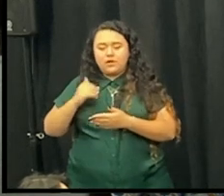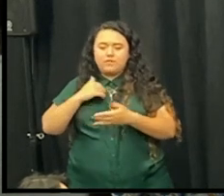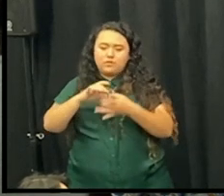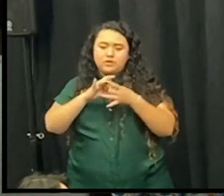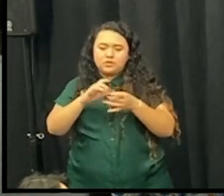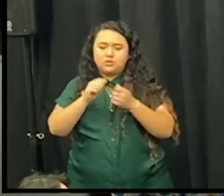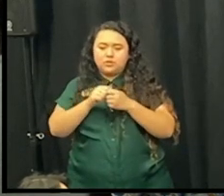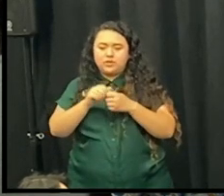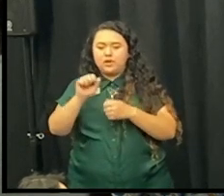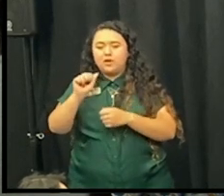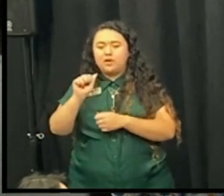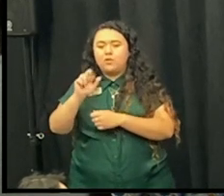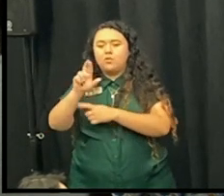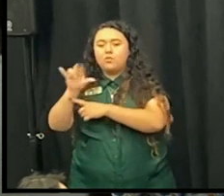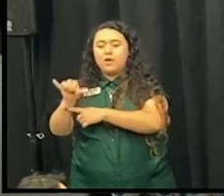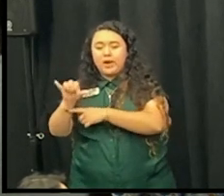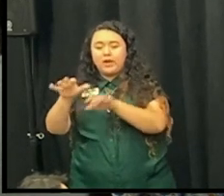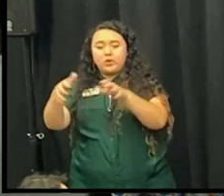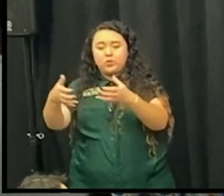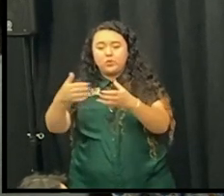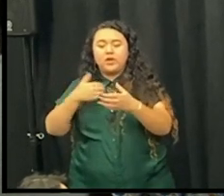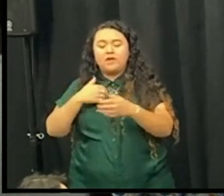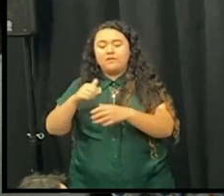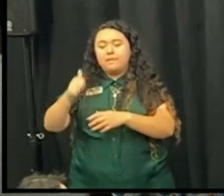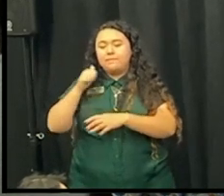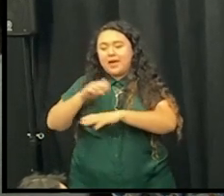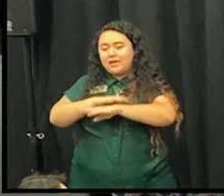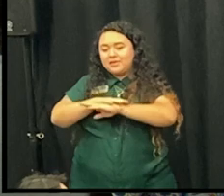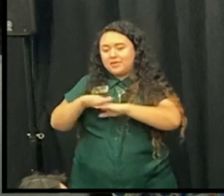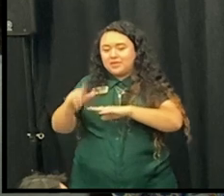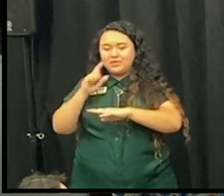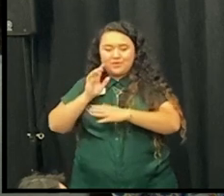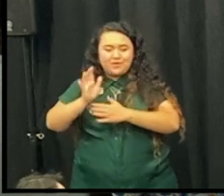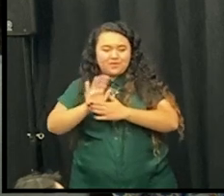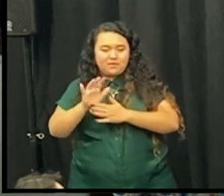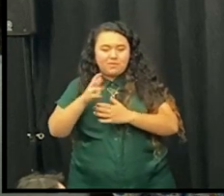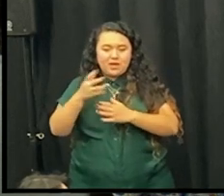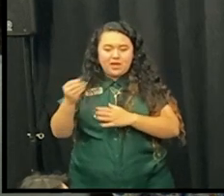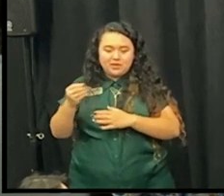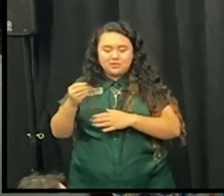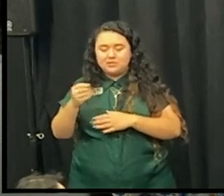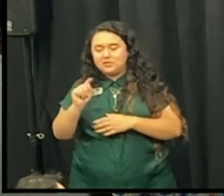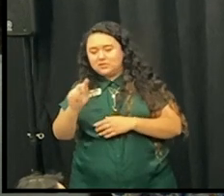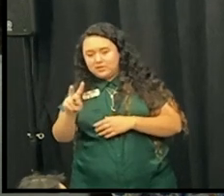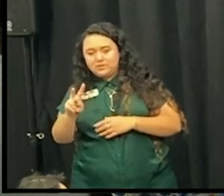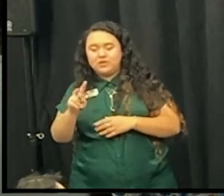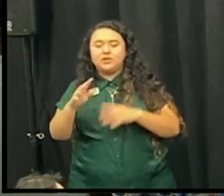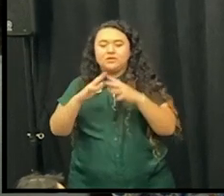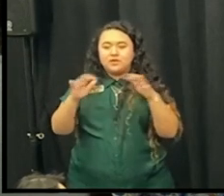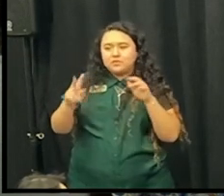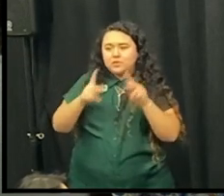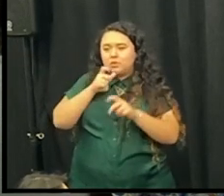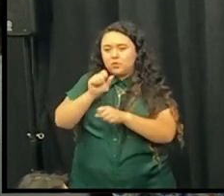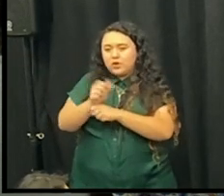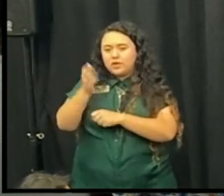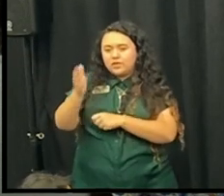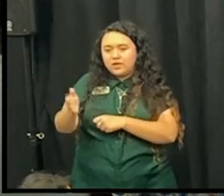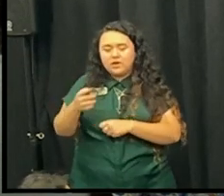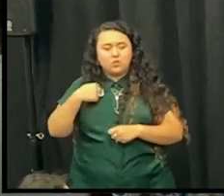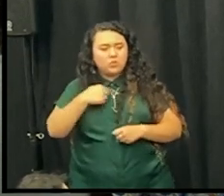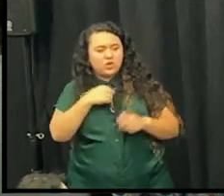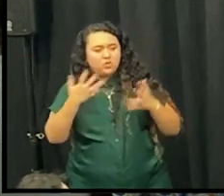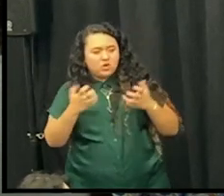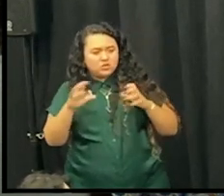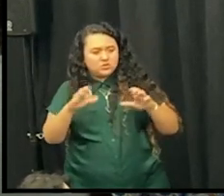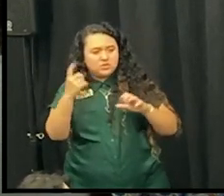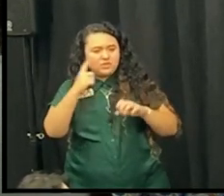with Array Crew, and they have a backstage for film and television for Diversify and who works there. So they were like, we want to do